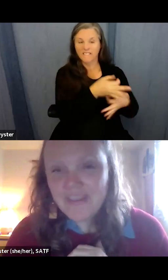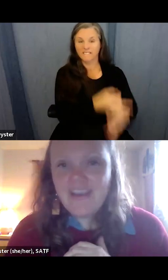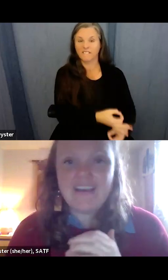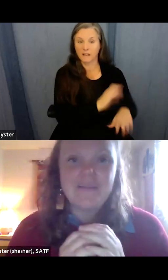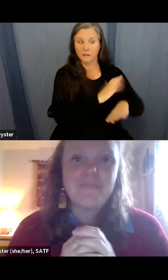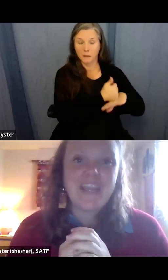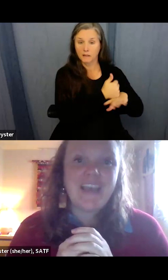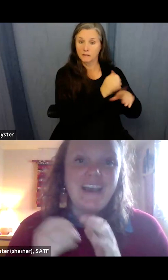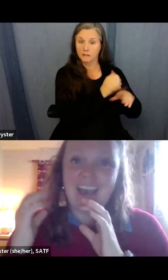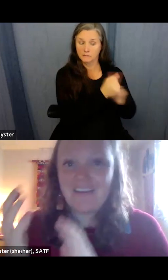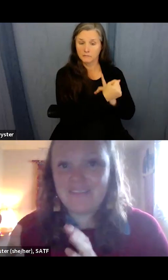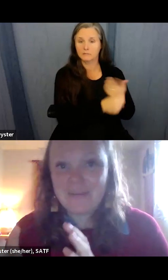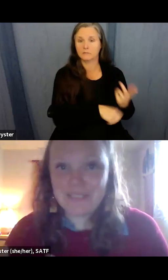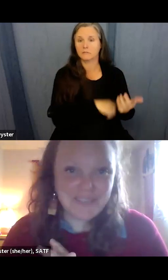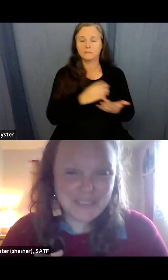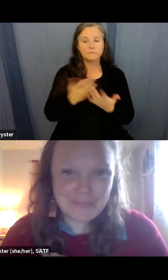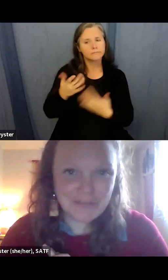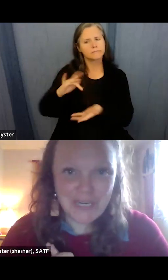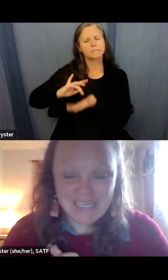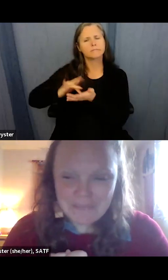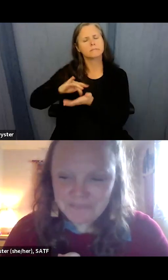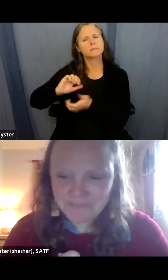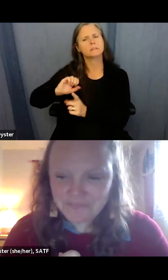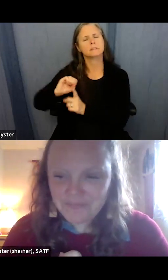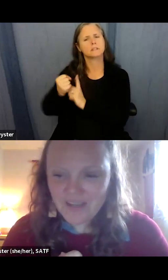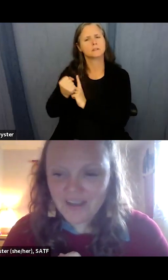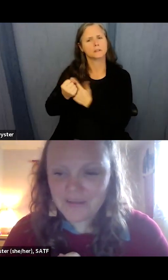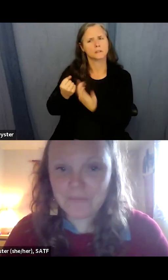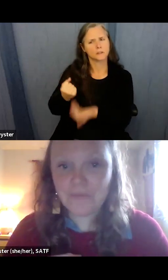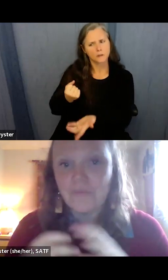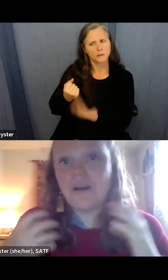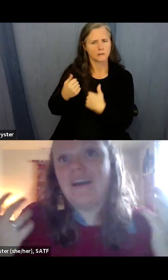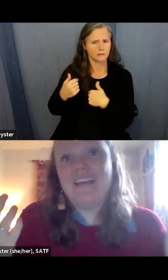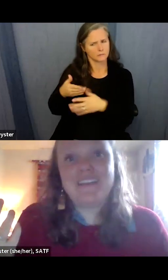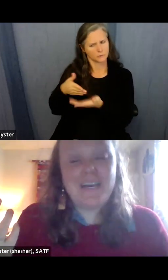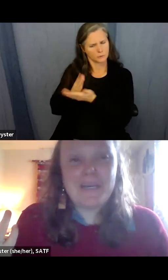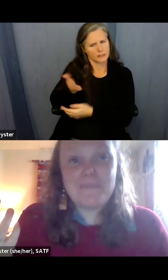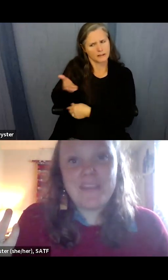programs? Have they been a victim of crime?